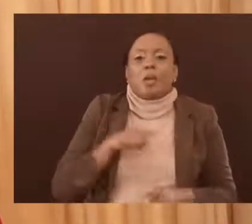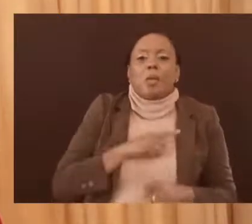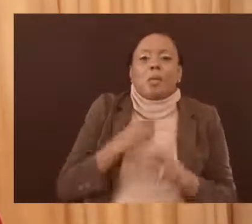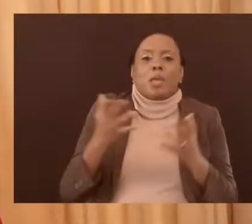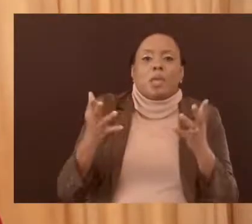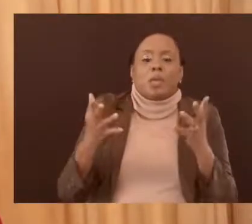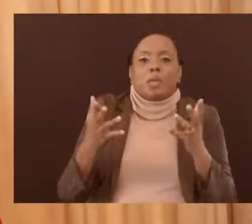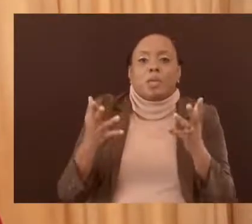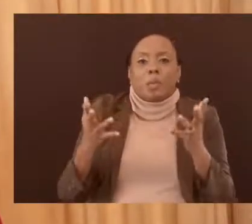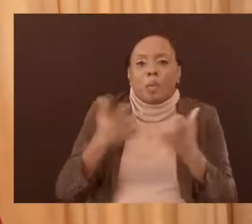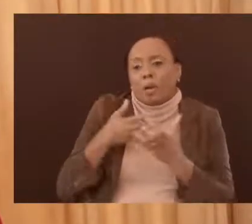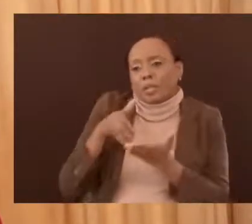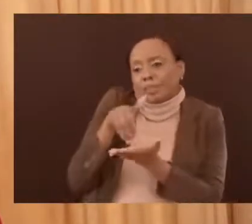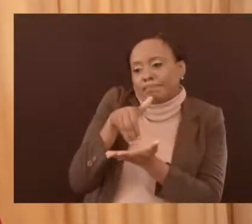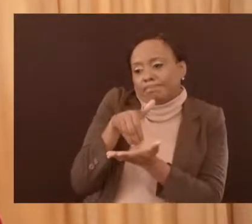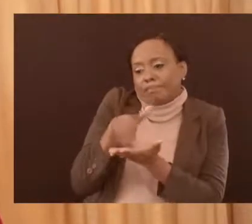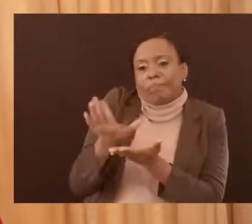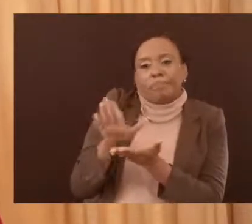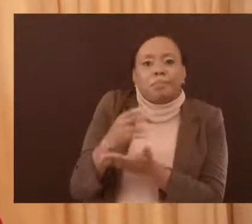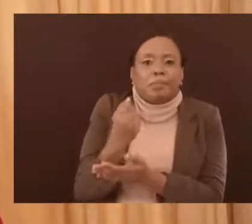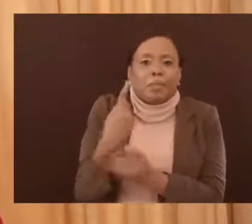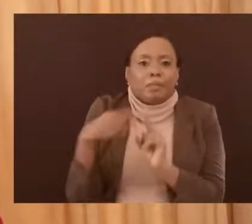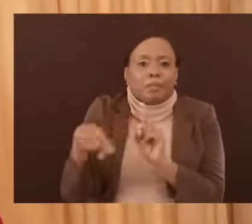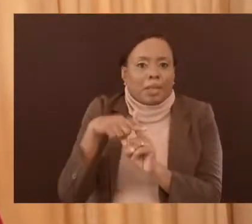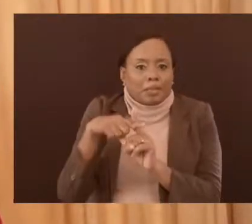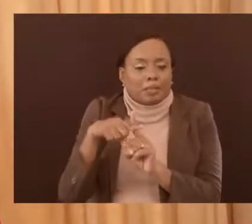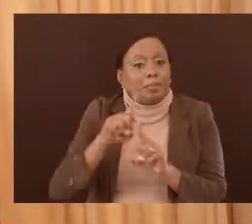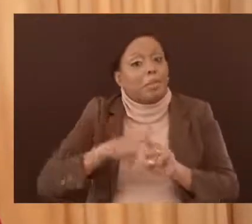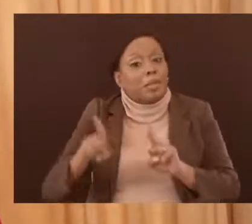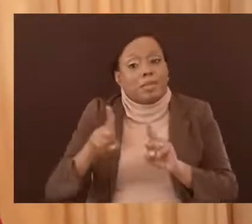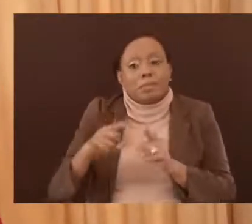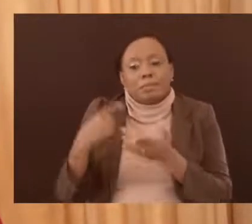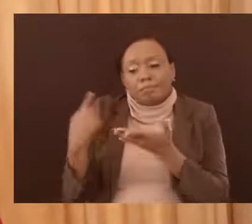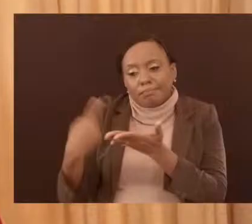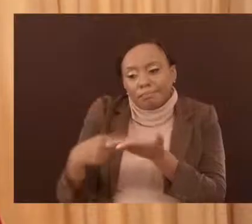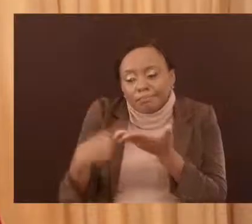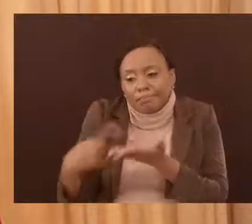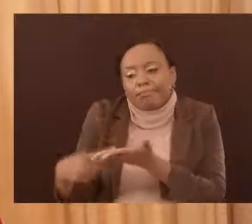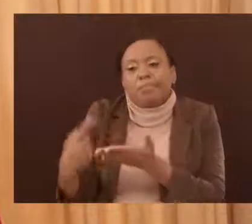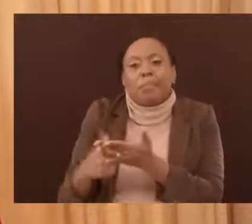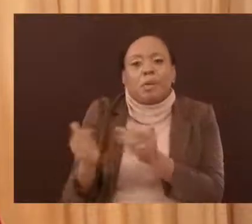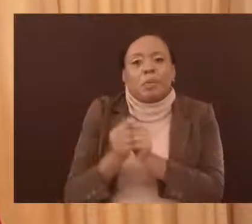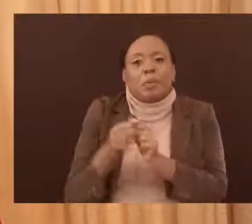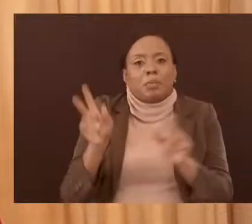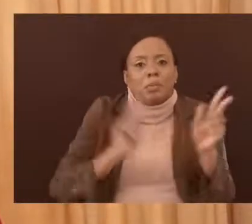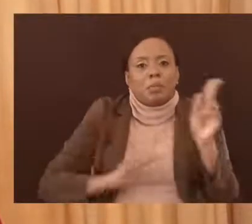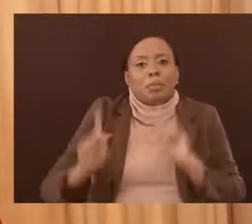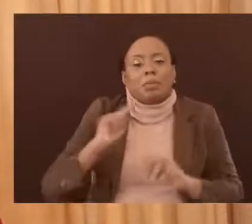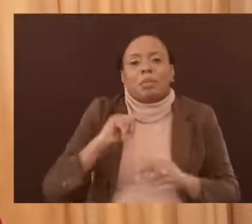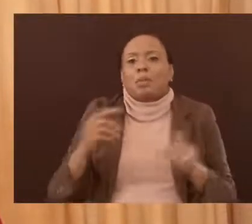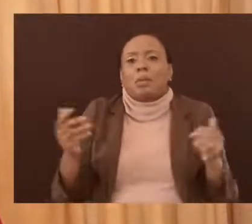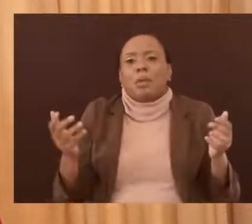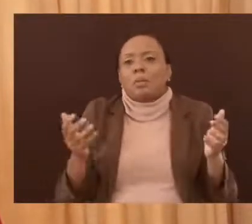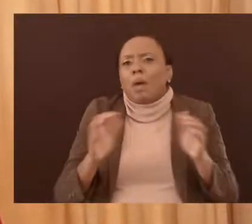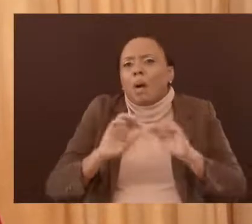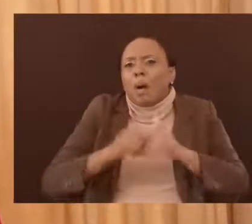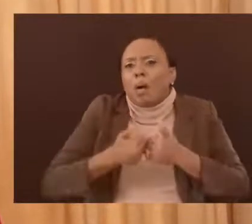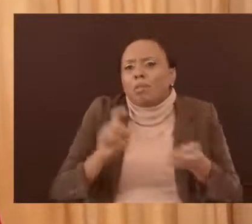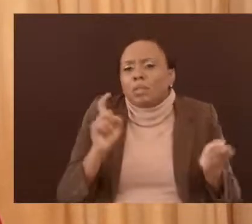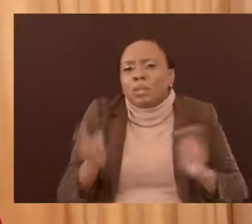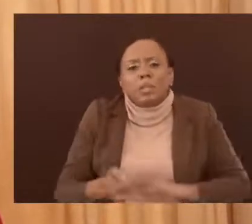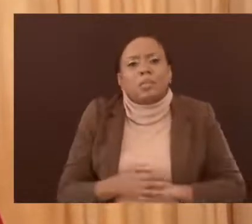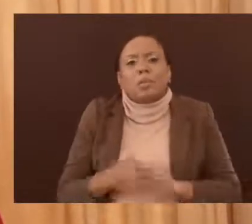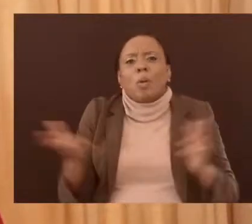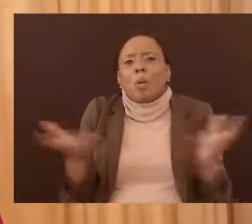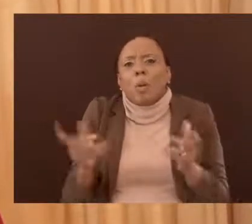is we want to engage in conversations with the general public about that process, about what the changes will look like. But it does not